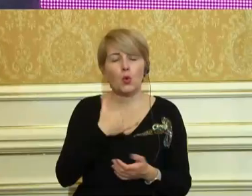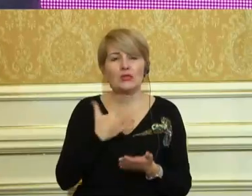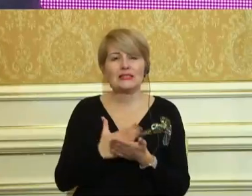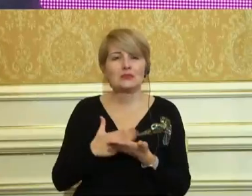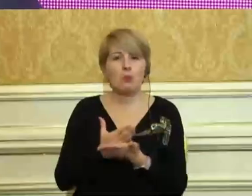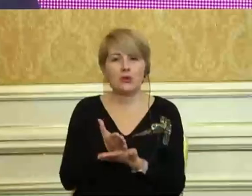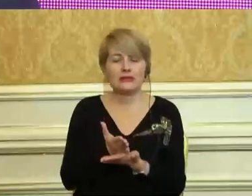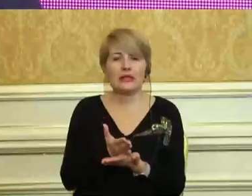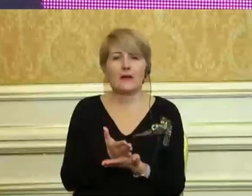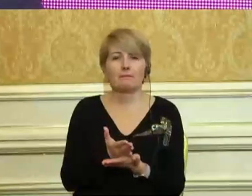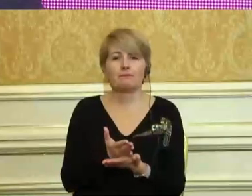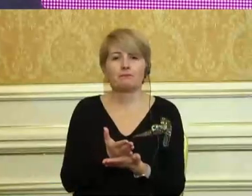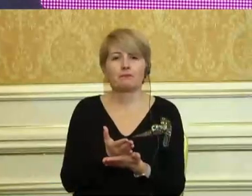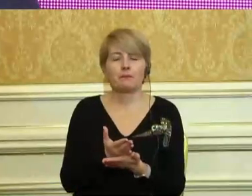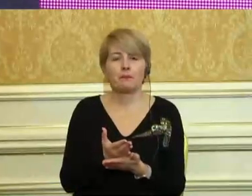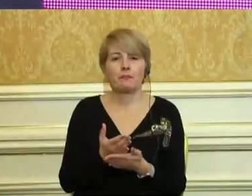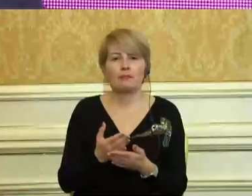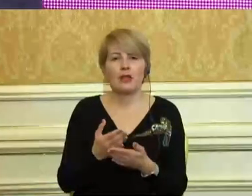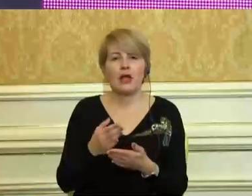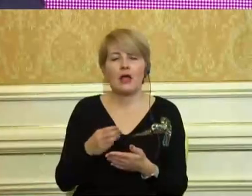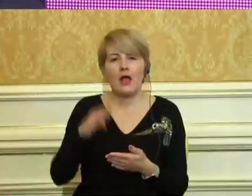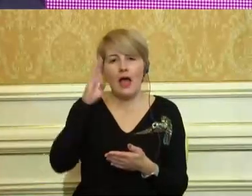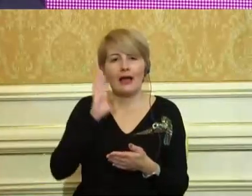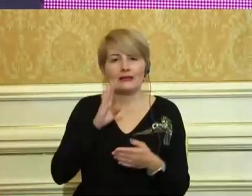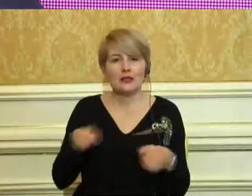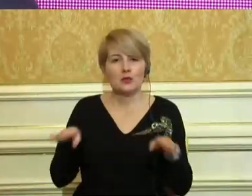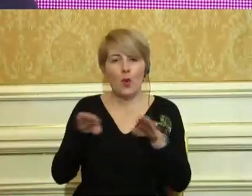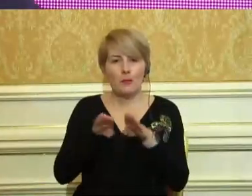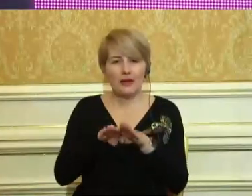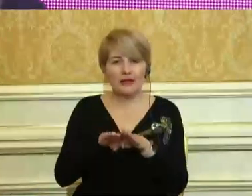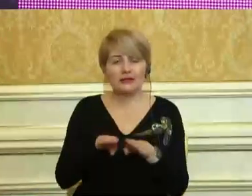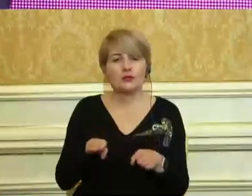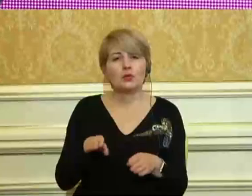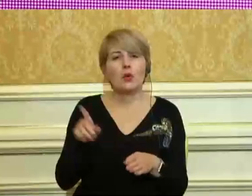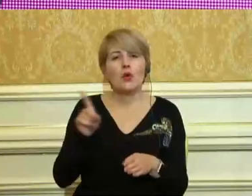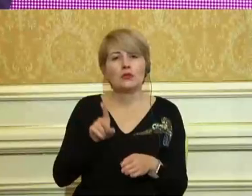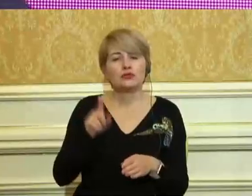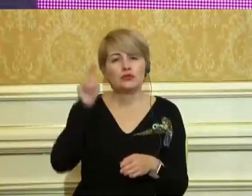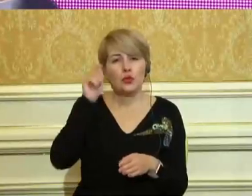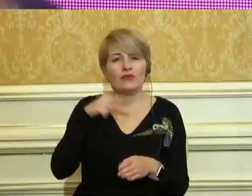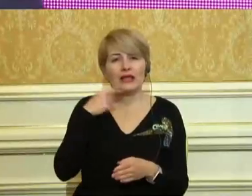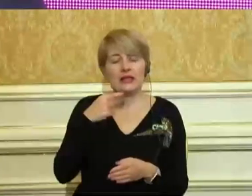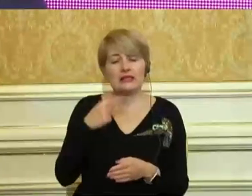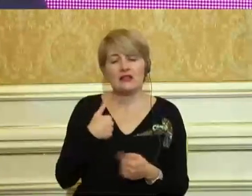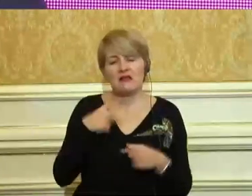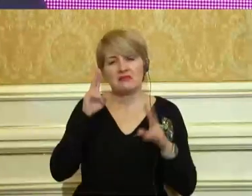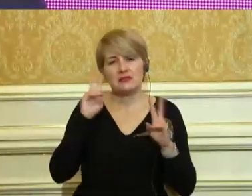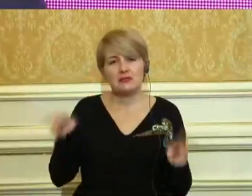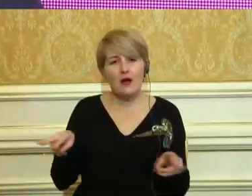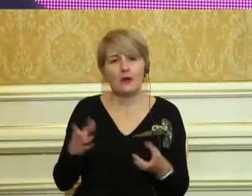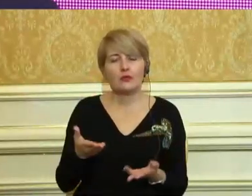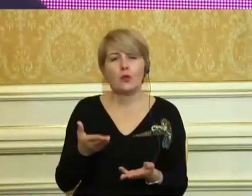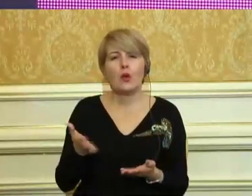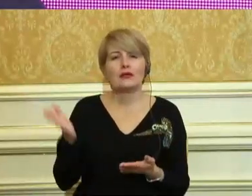Hidalgo. But at the time, the same thing was happening. The men were saying, oh, you just go and have your talks and leave us, you